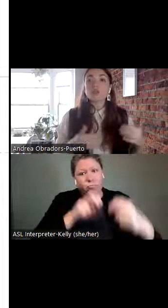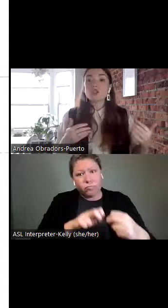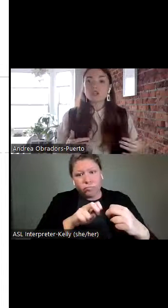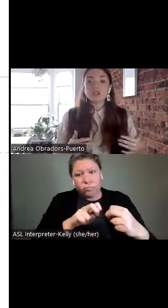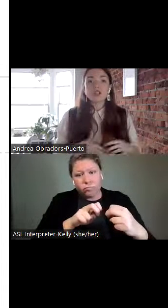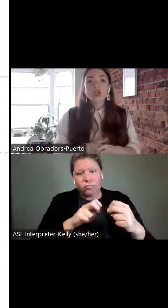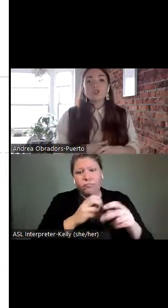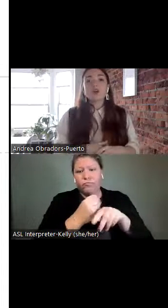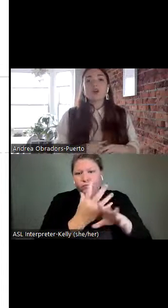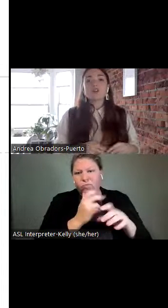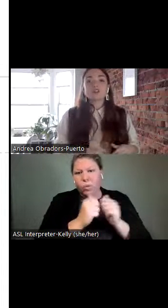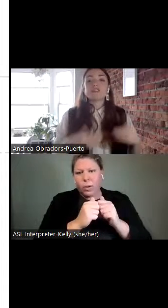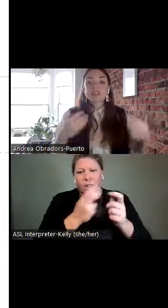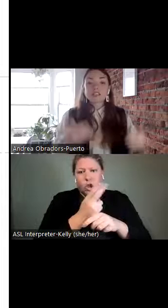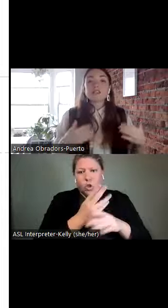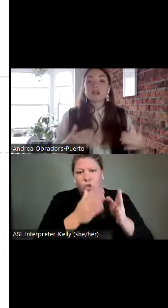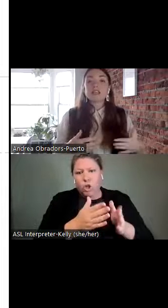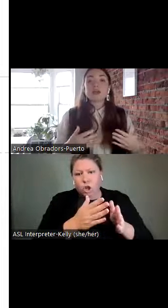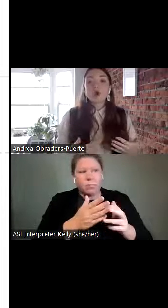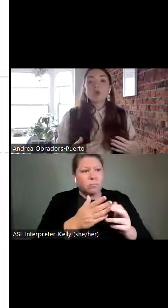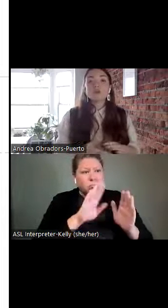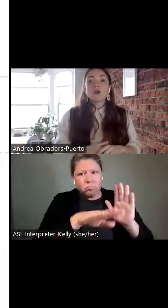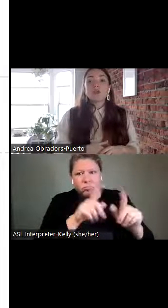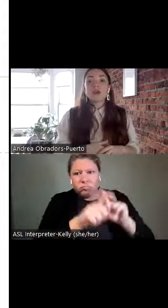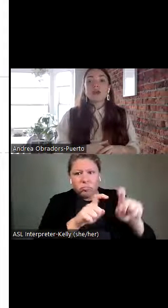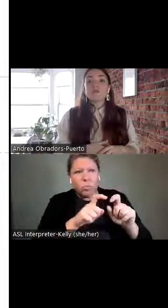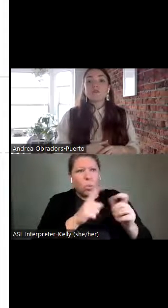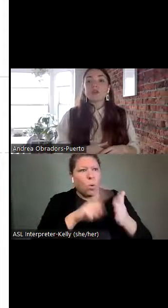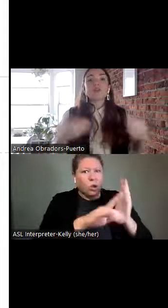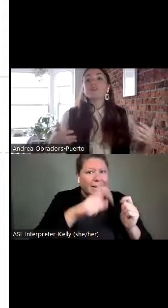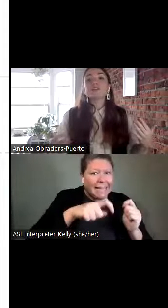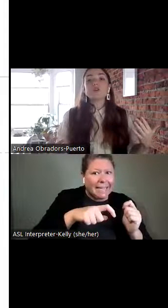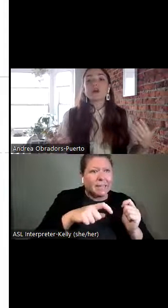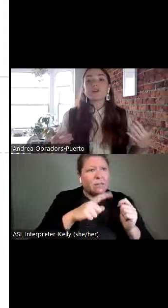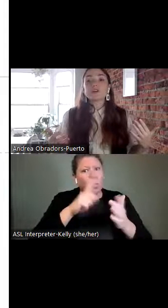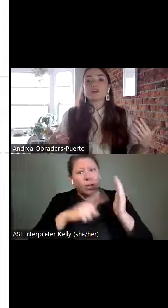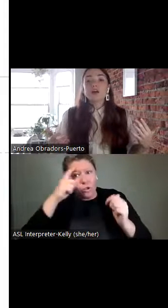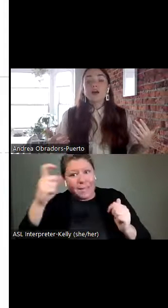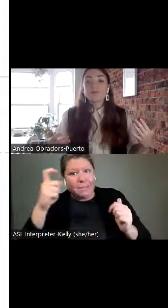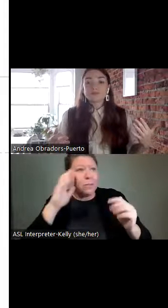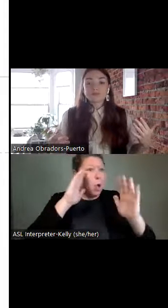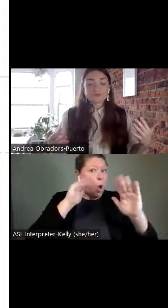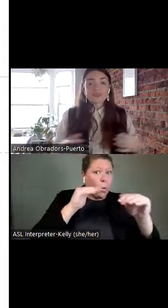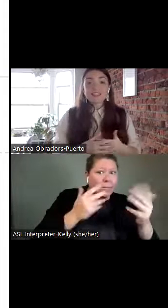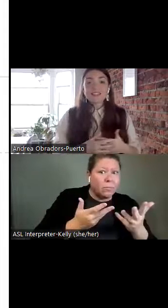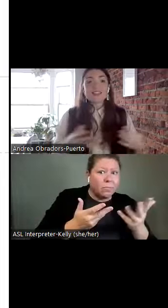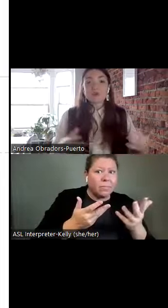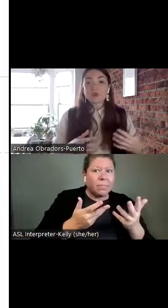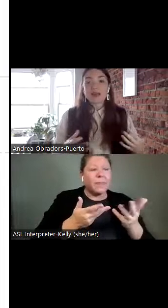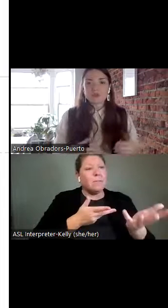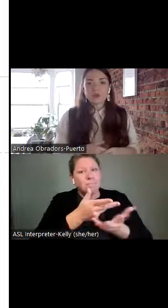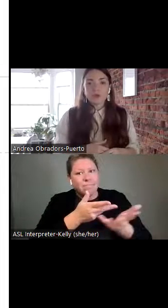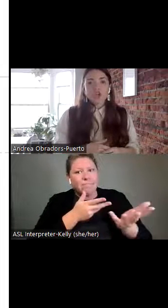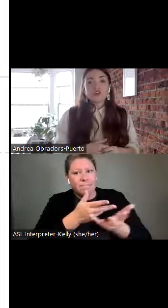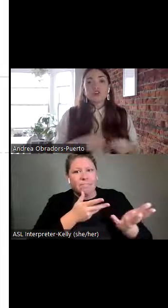conversation with the user to better understand their needs, pains, and hopes, and for building for a better system